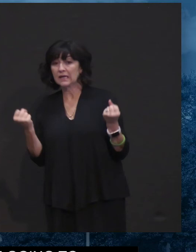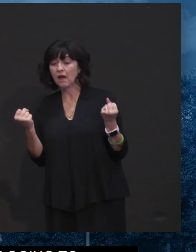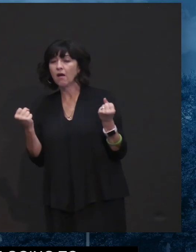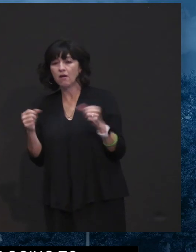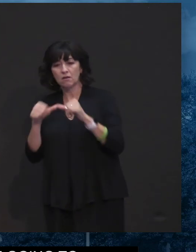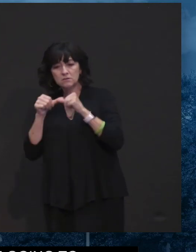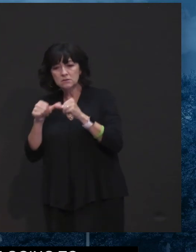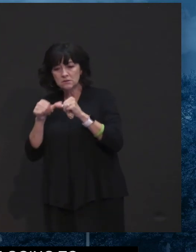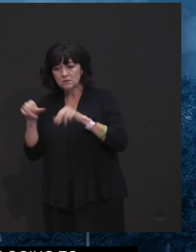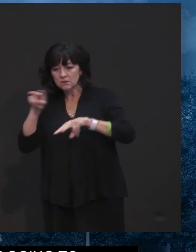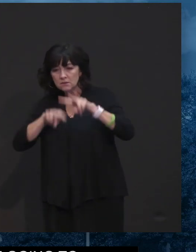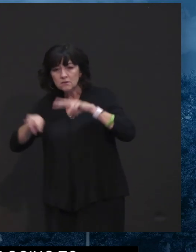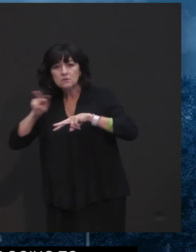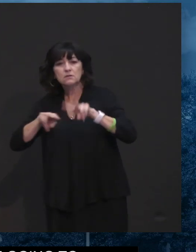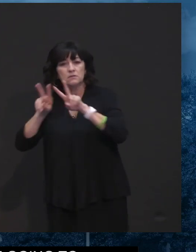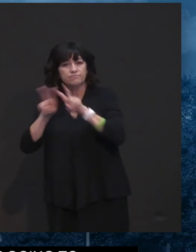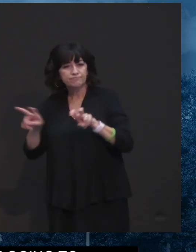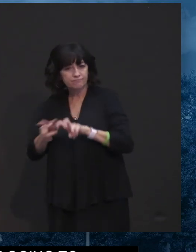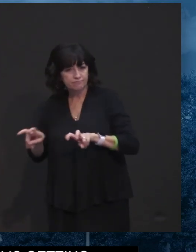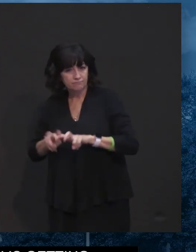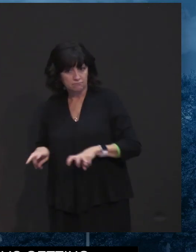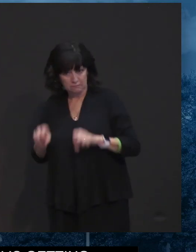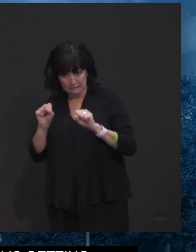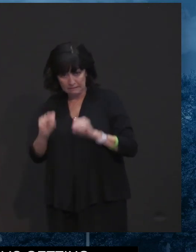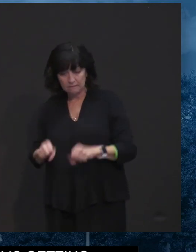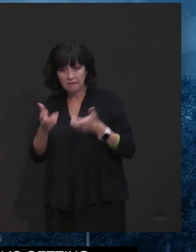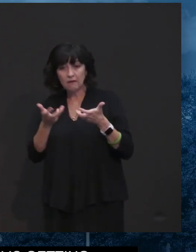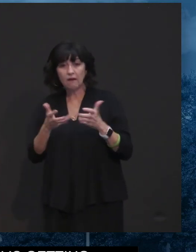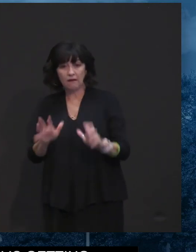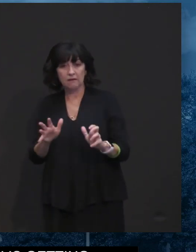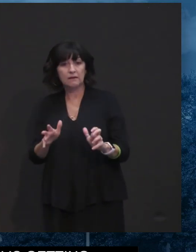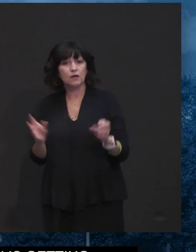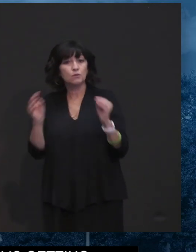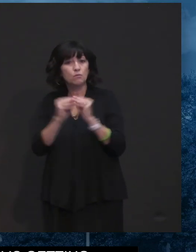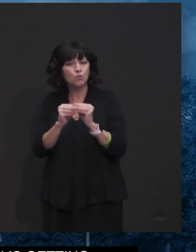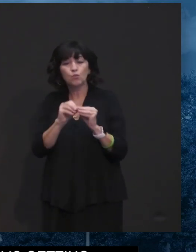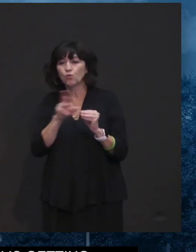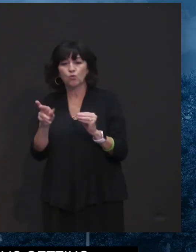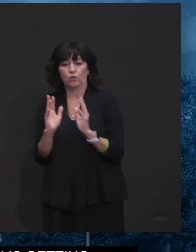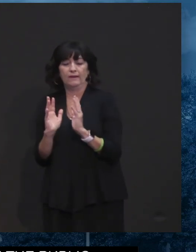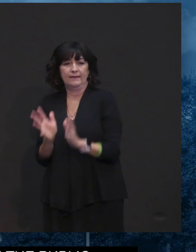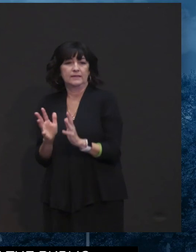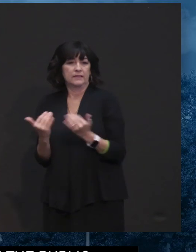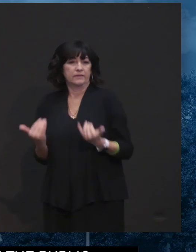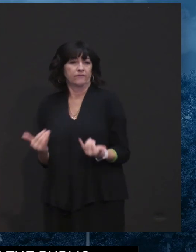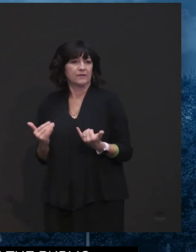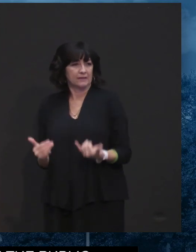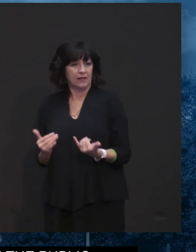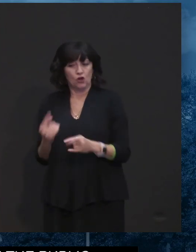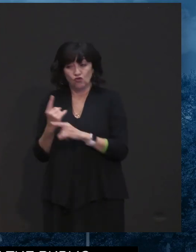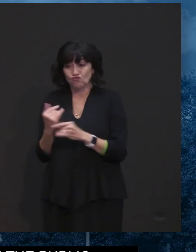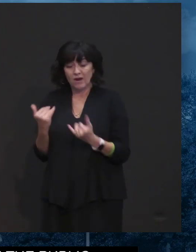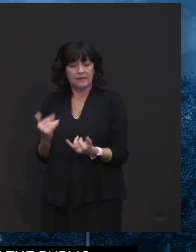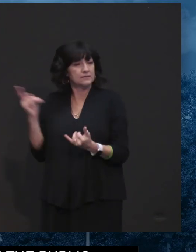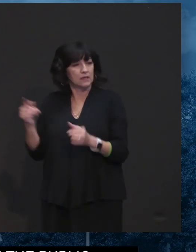this is something that should change what they're currently doing. Right now, they can continue to do what they are